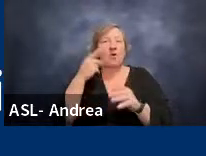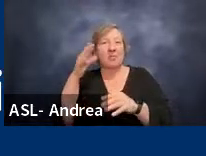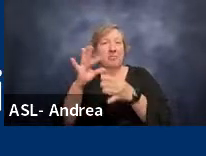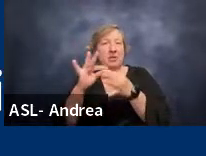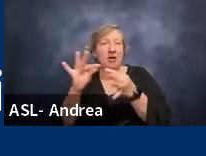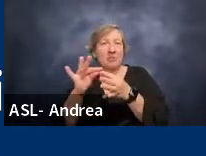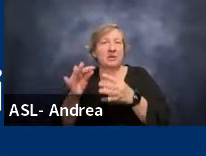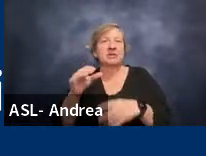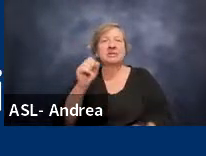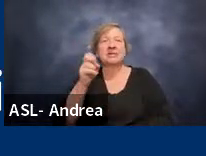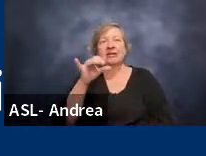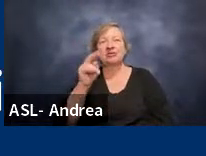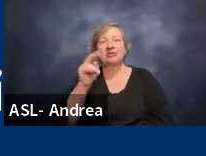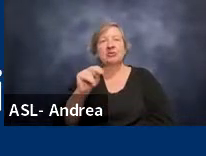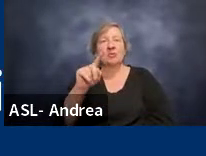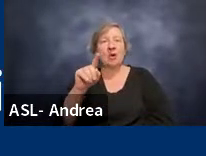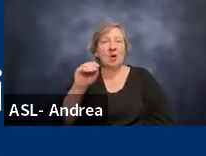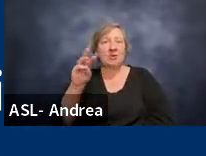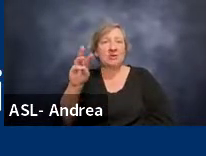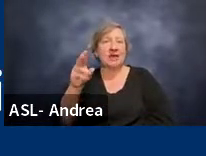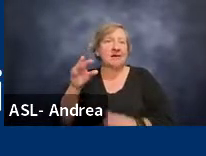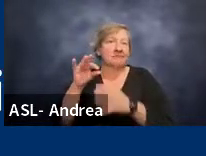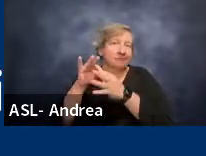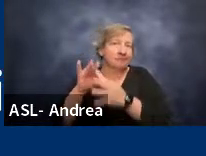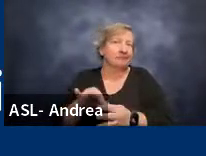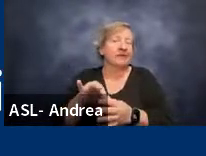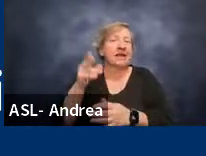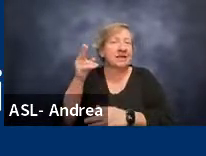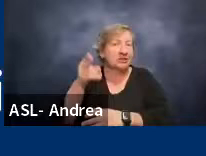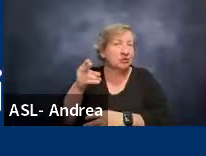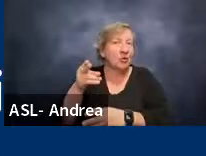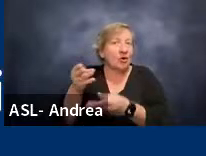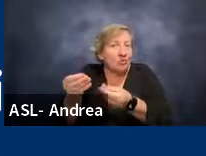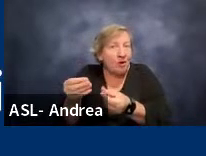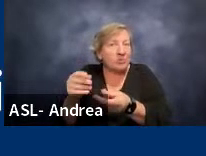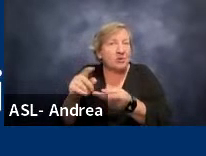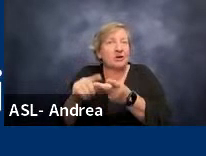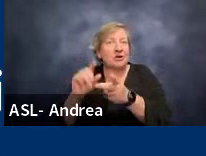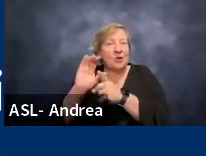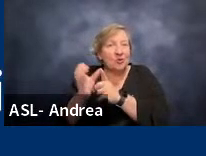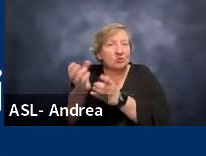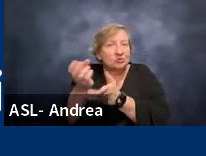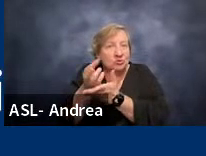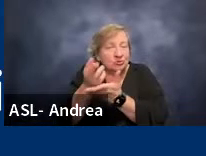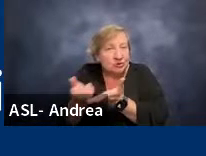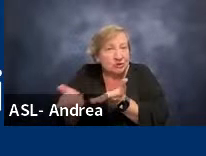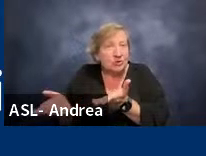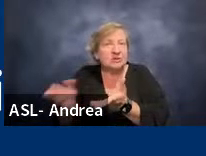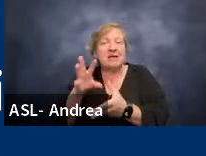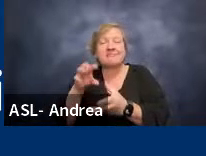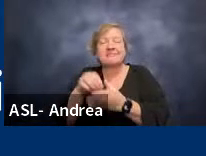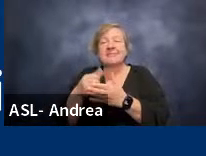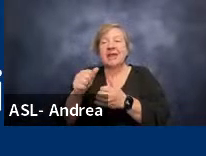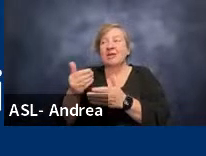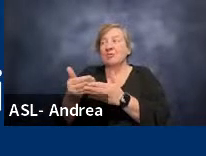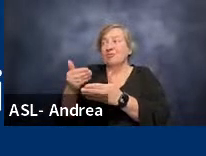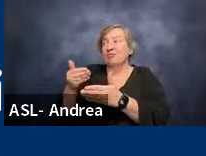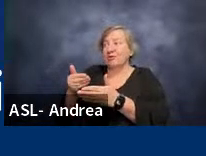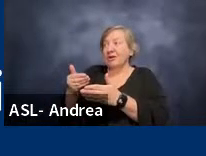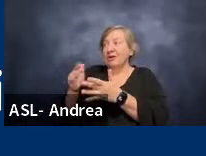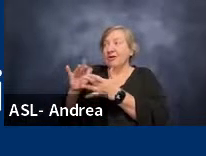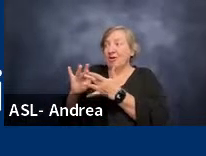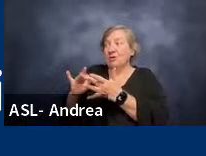Section 106 relates specifically to historic properties and cultural resources, which includes any pre-contact or